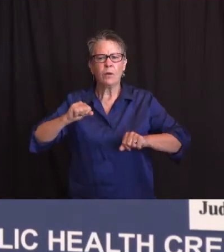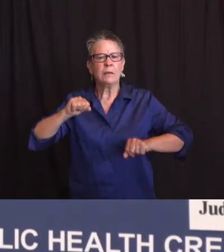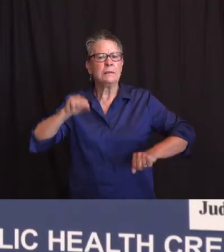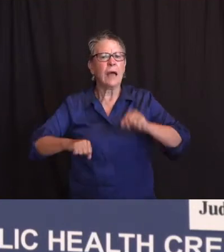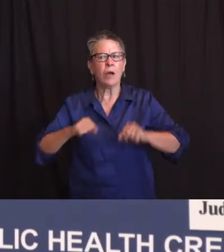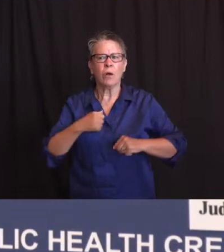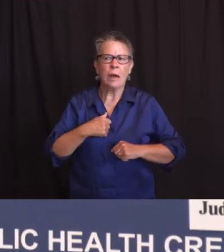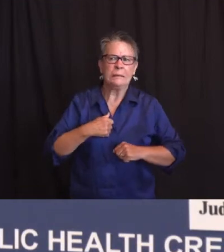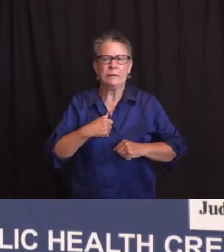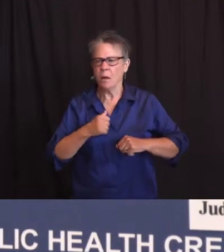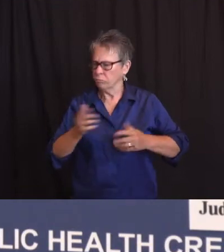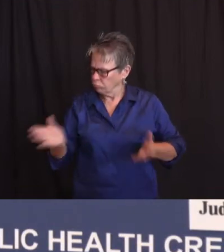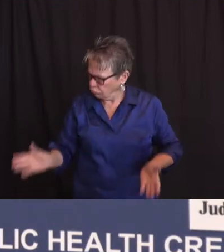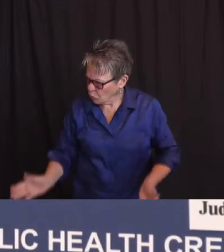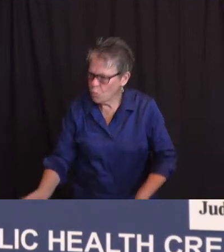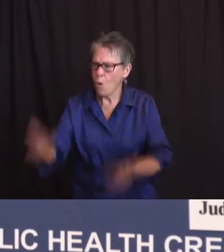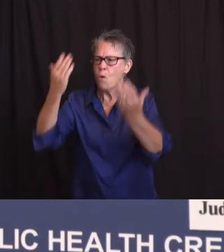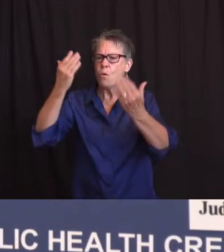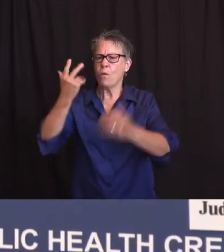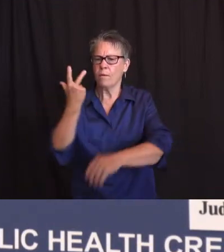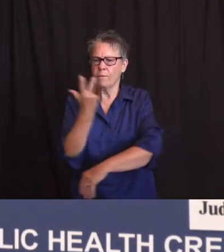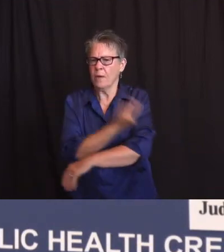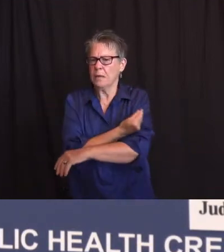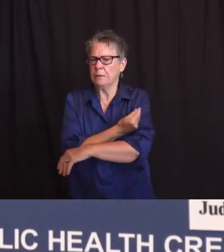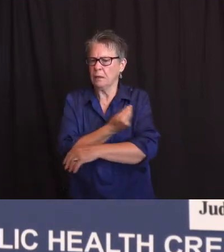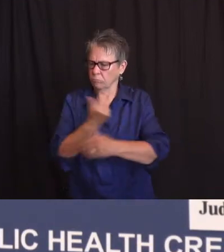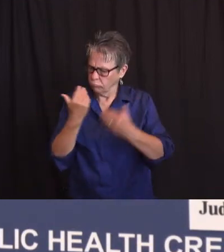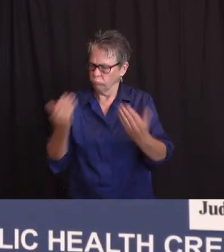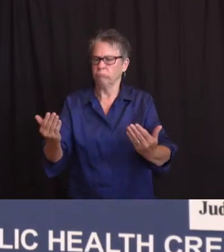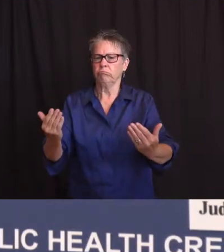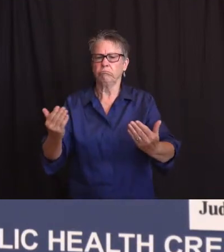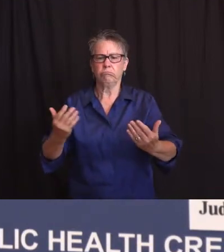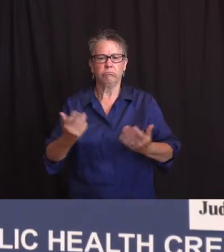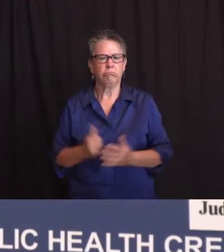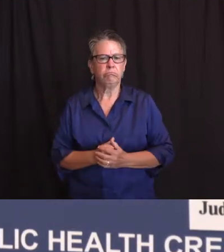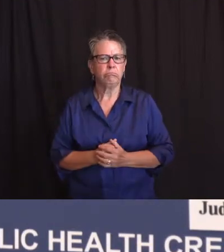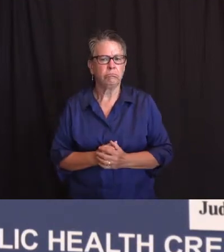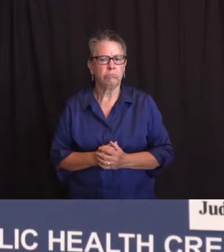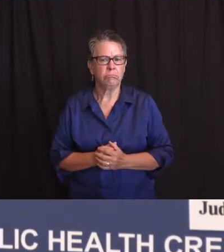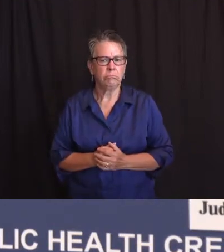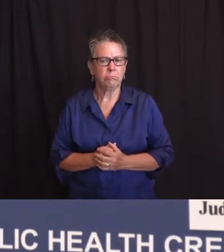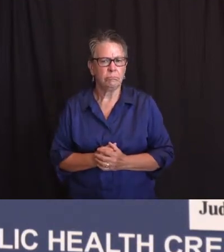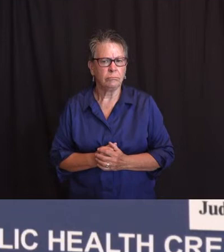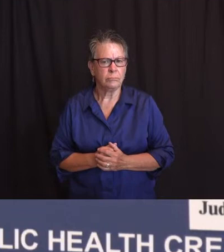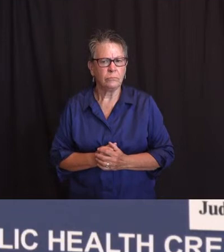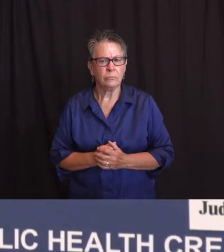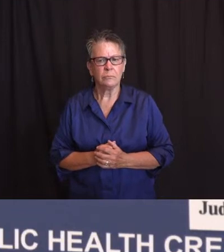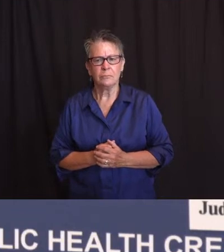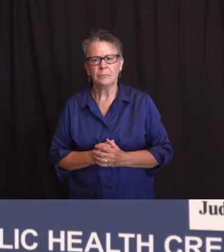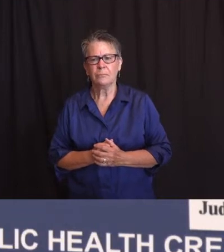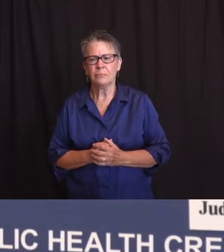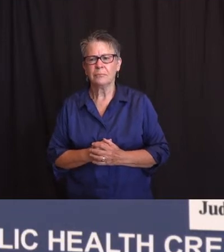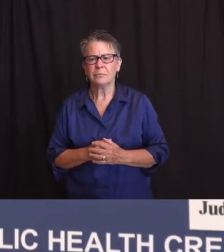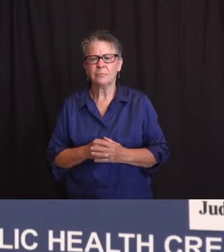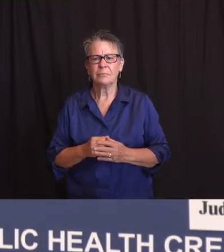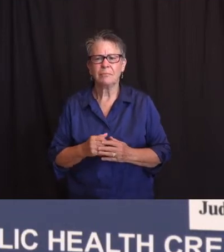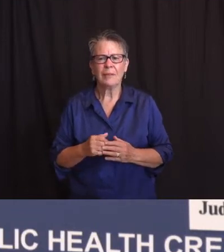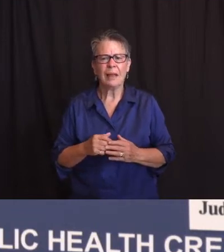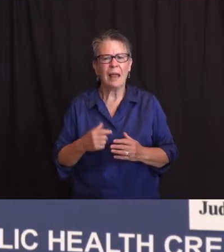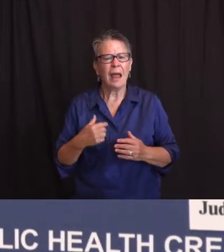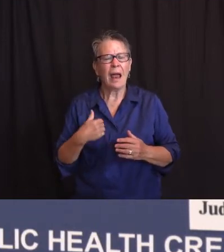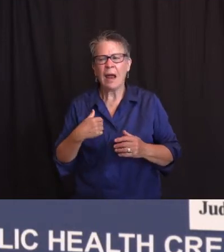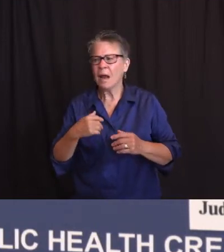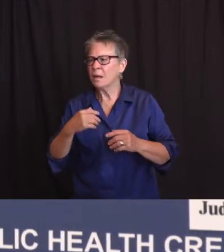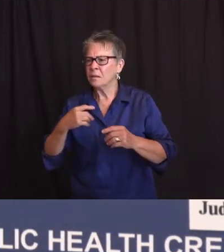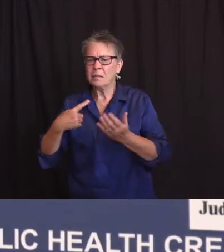do. So again, you know, we can talk about exactly how vulnerable, exactly how likely younger children are to get sick,